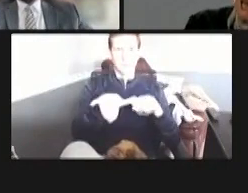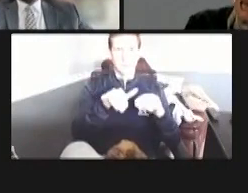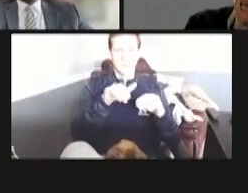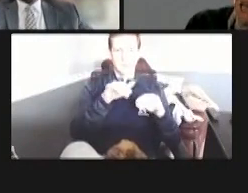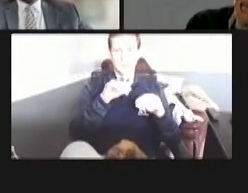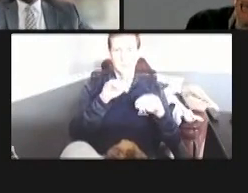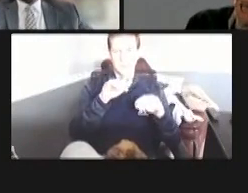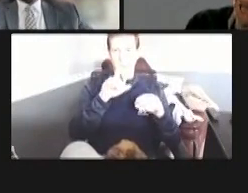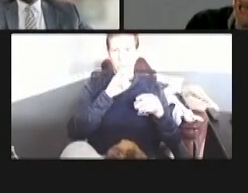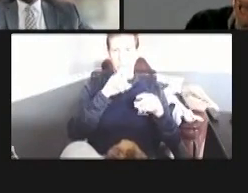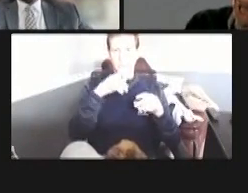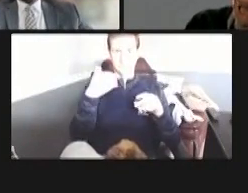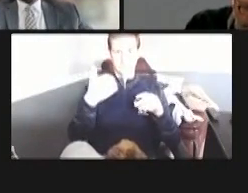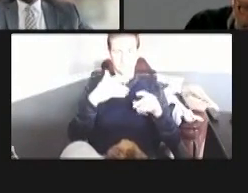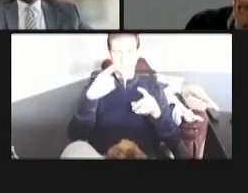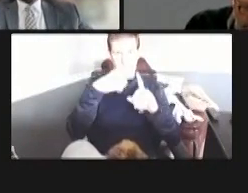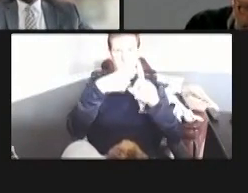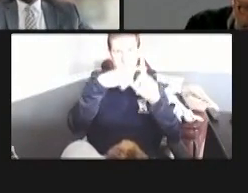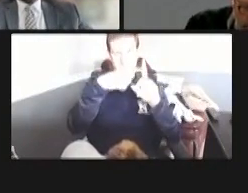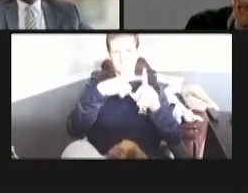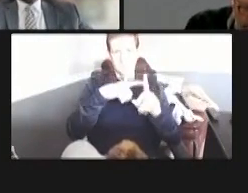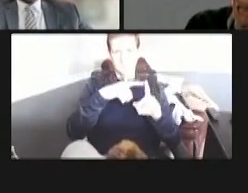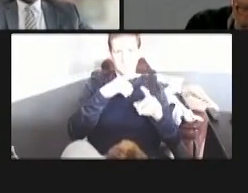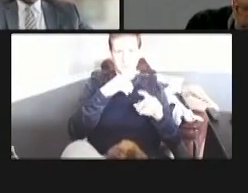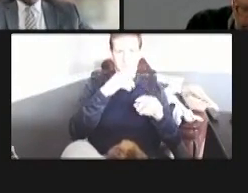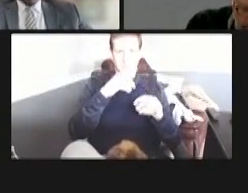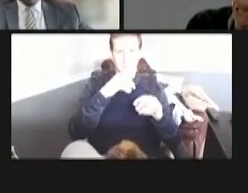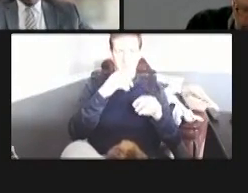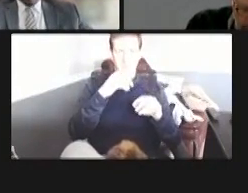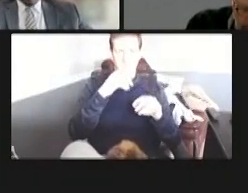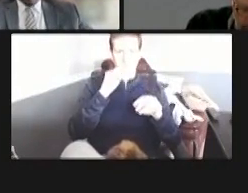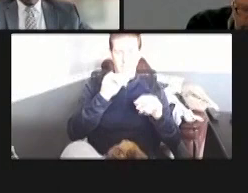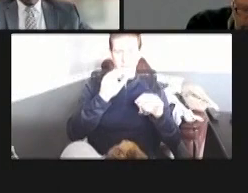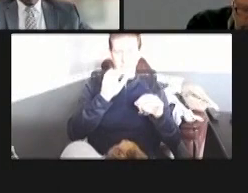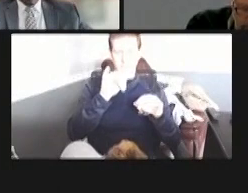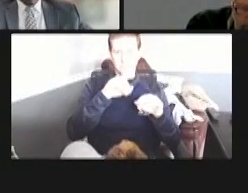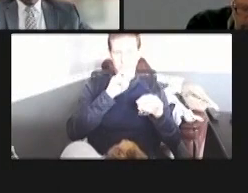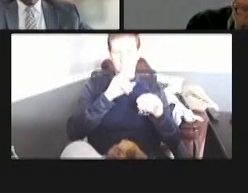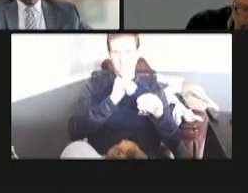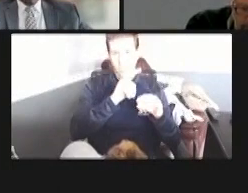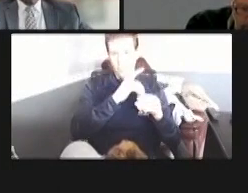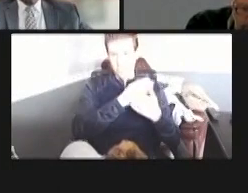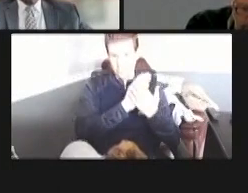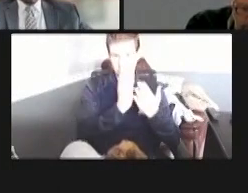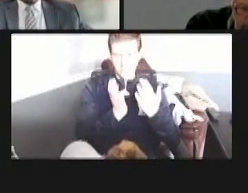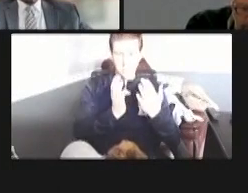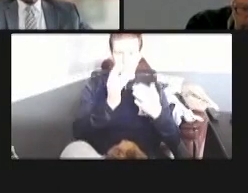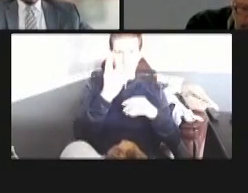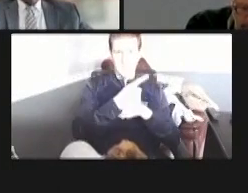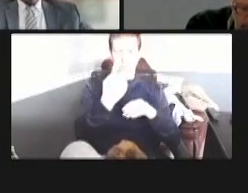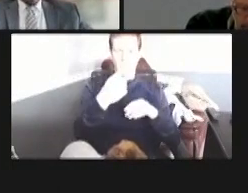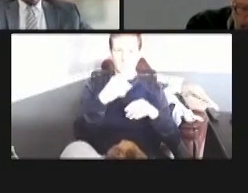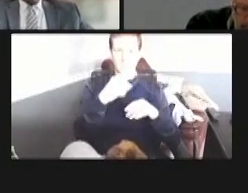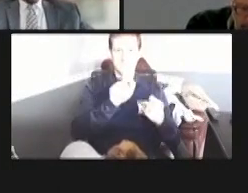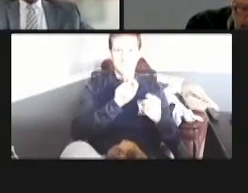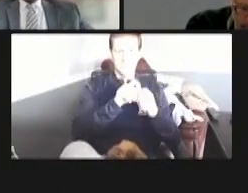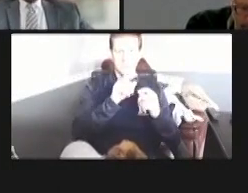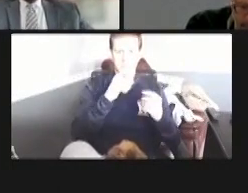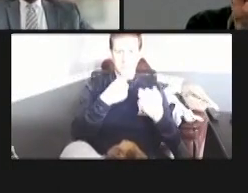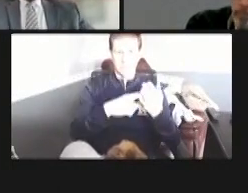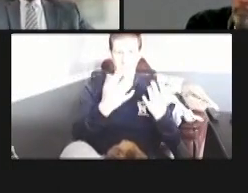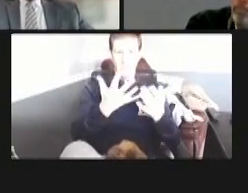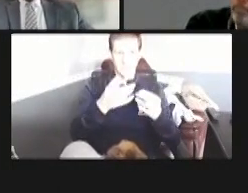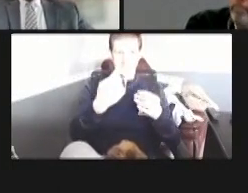very optimistic that everything went right on day one. So yeah, this Pittsburgh Foundation Emergency Fund is set up specifically to address exactly what you